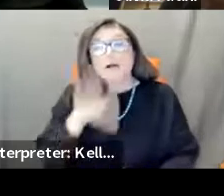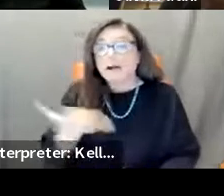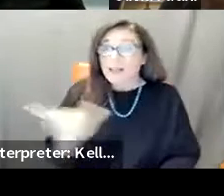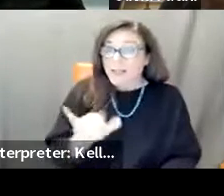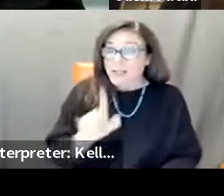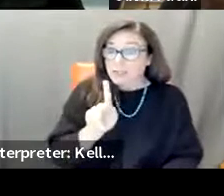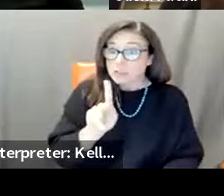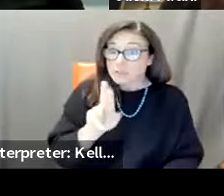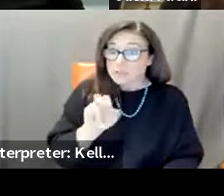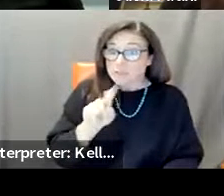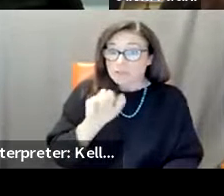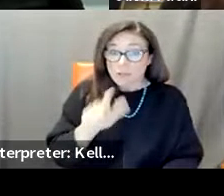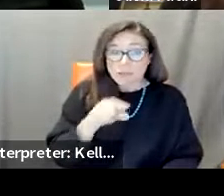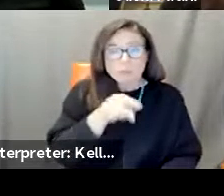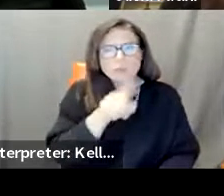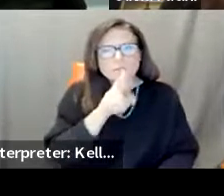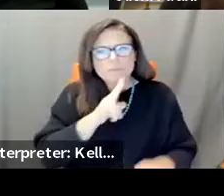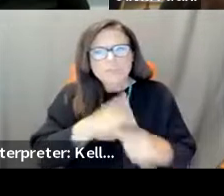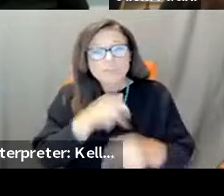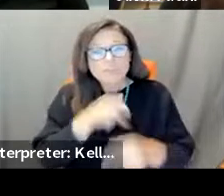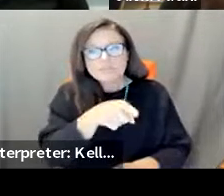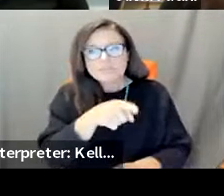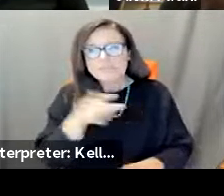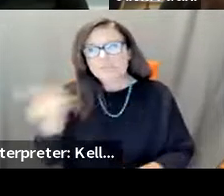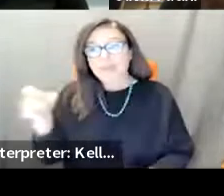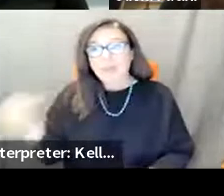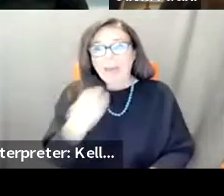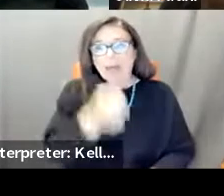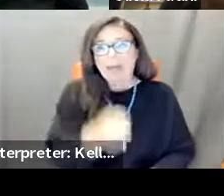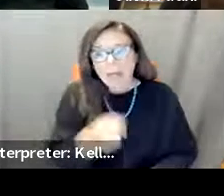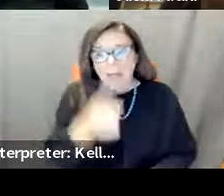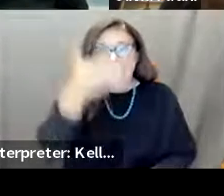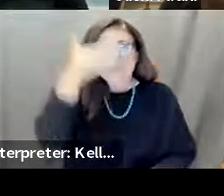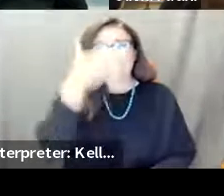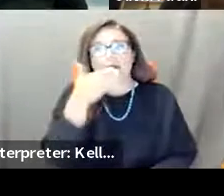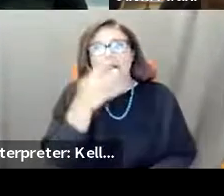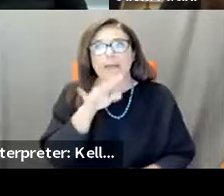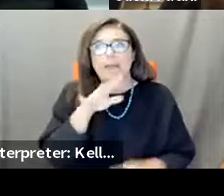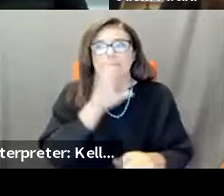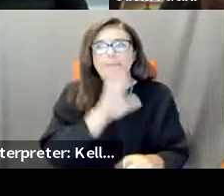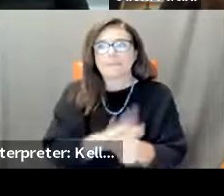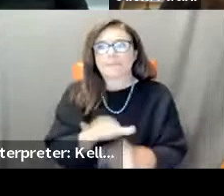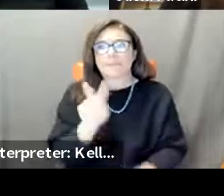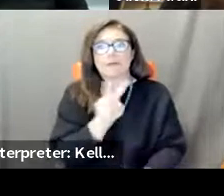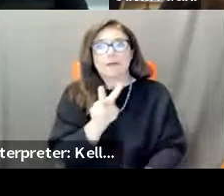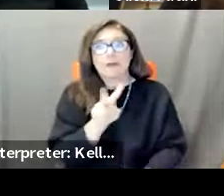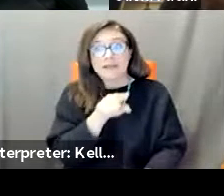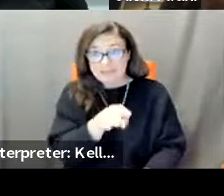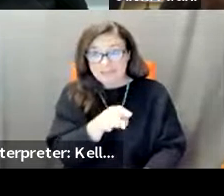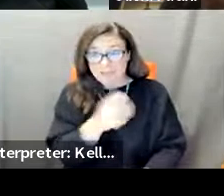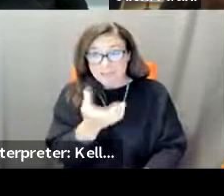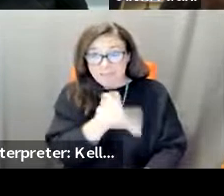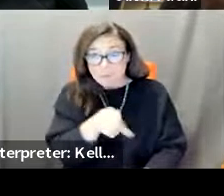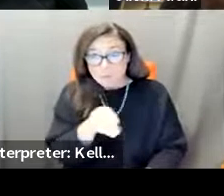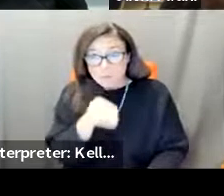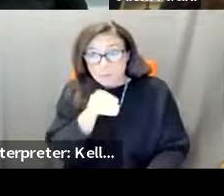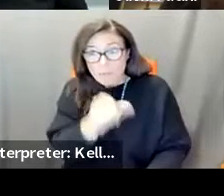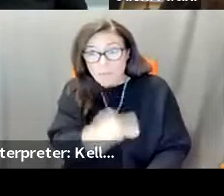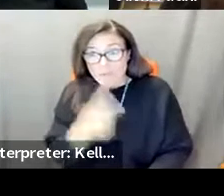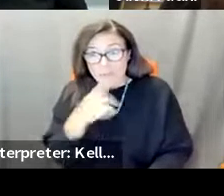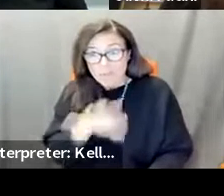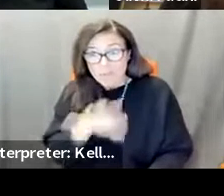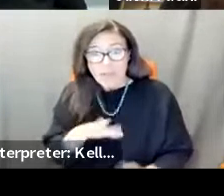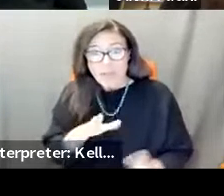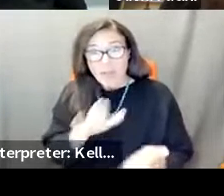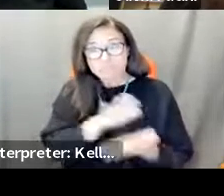were talking about having to sit in the front row, I don't know if they made you pay for that premium seat to